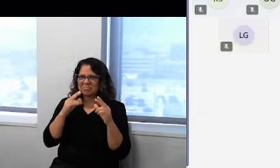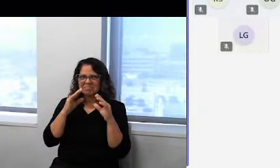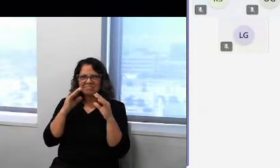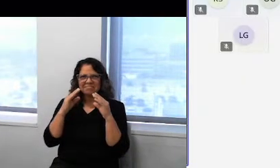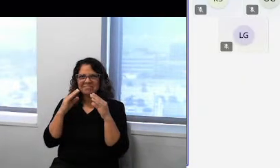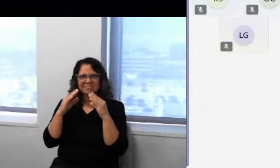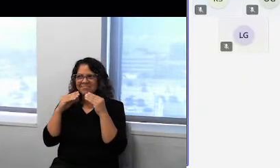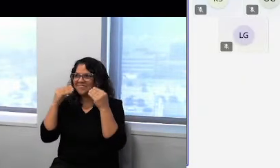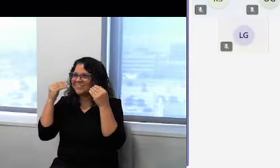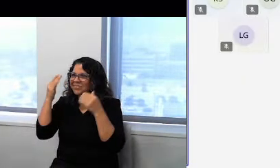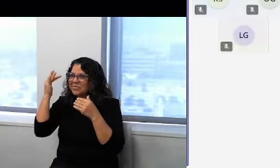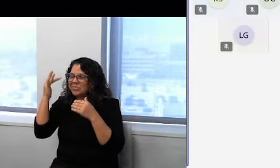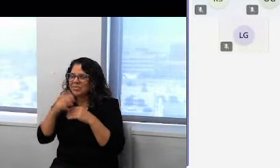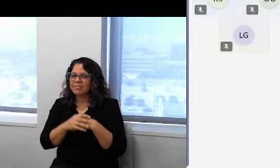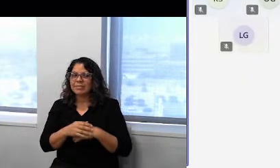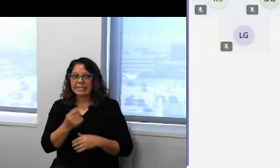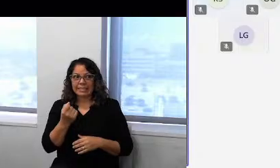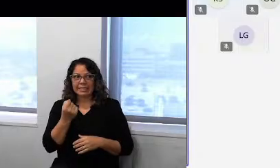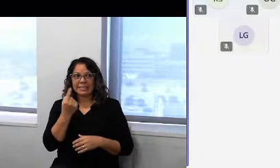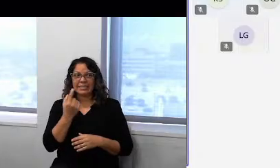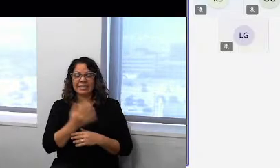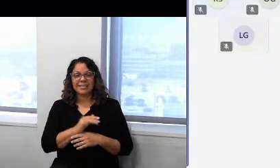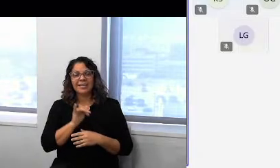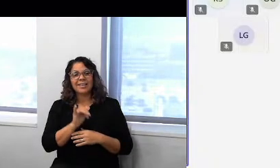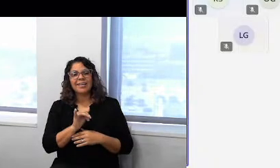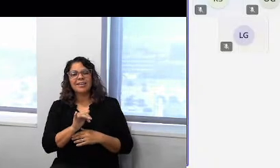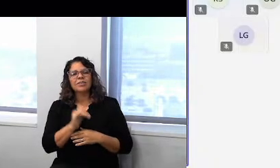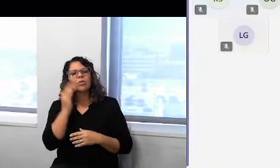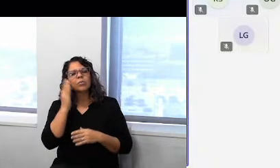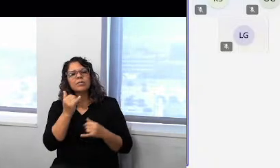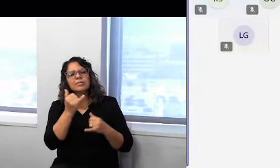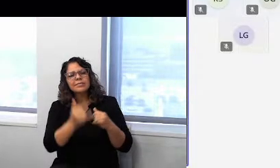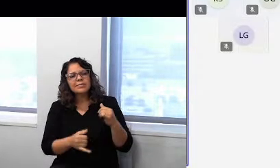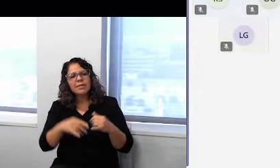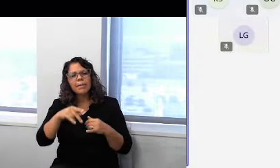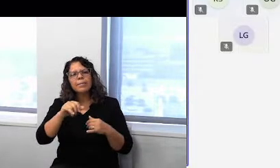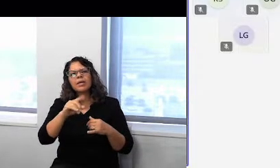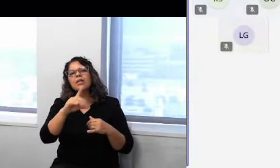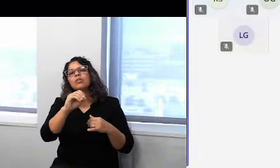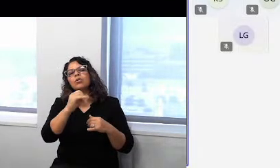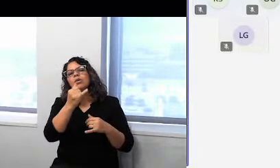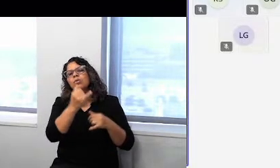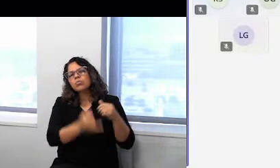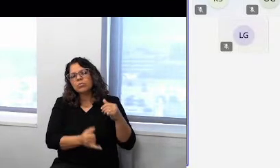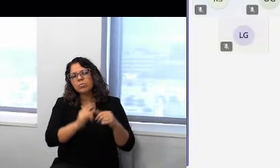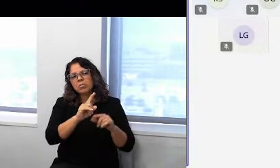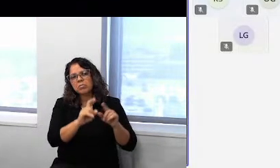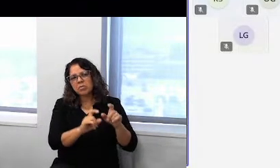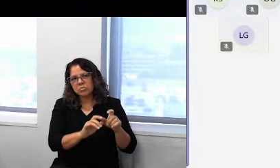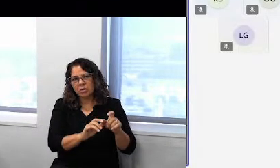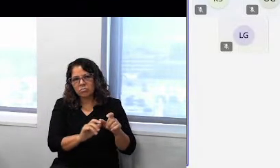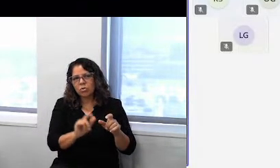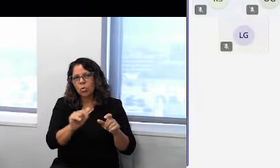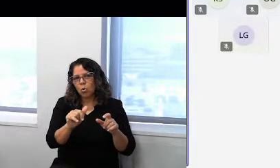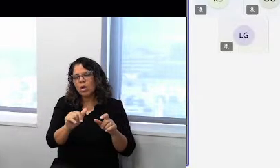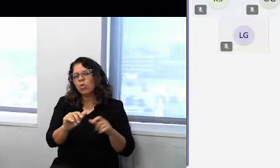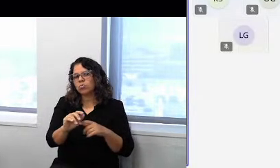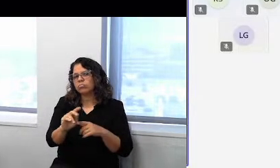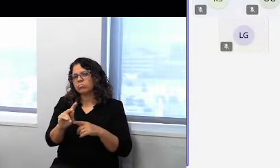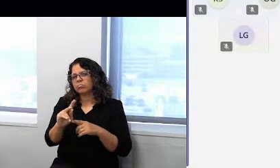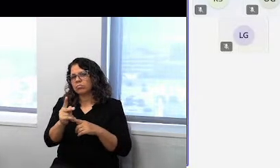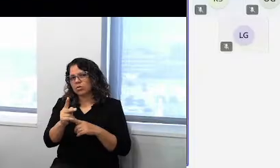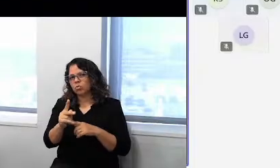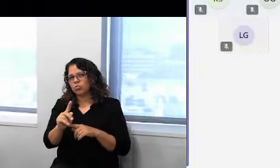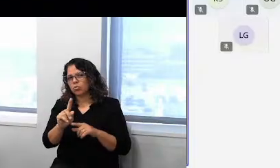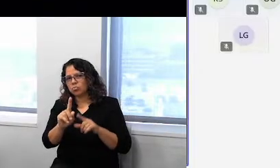I just understood that you were going to finish with Pedro and we would do redirect and then I would do my cross, but Yeah. you know. Yeah, I'm happy to go first if that's the